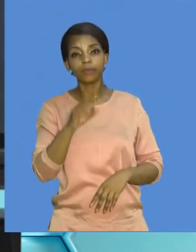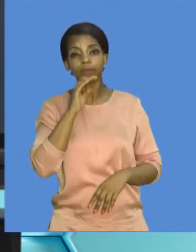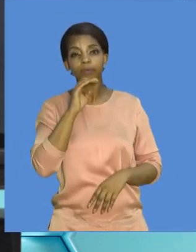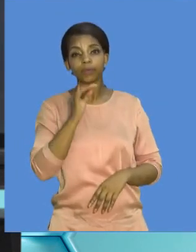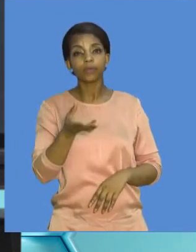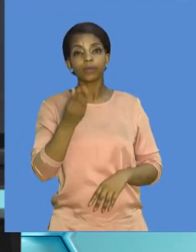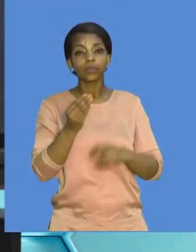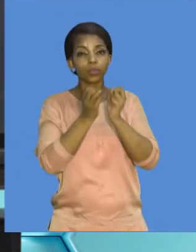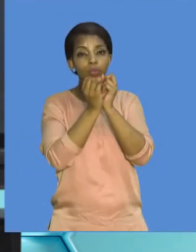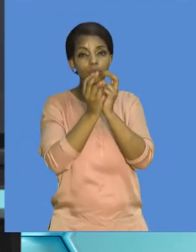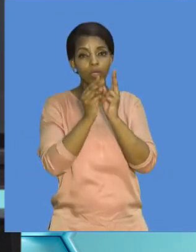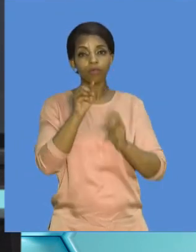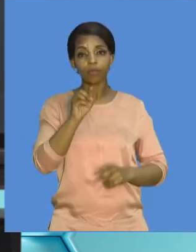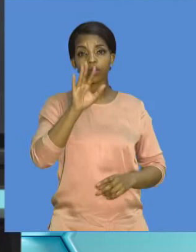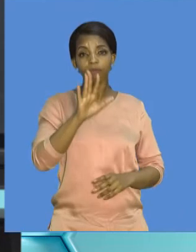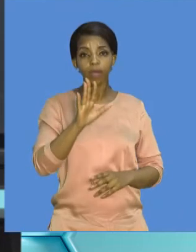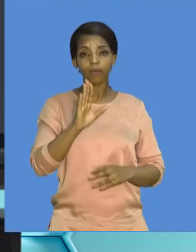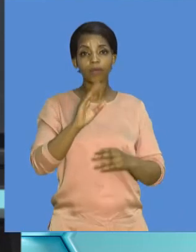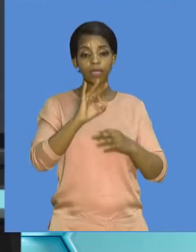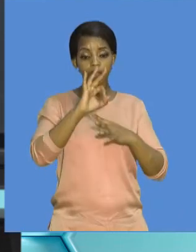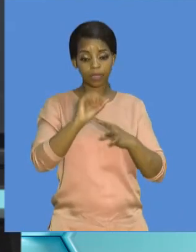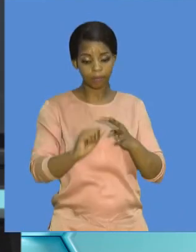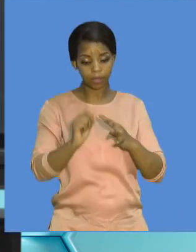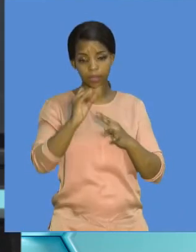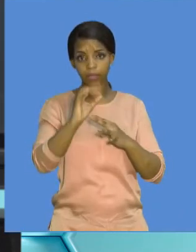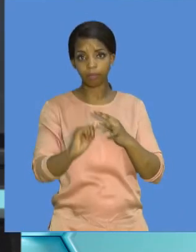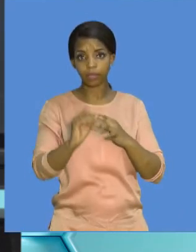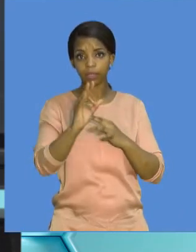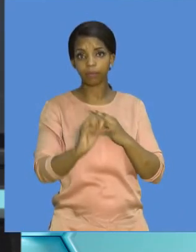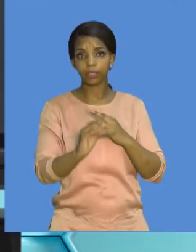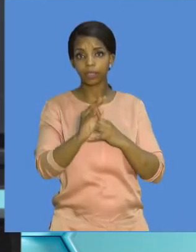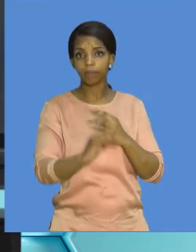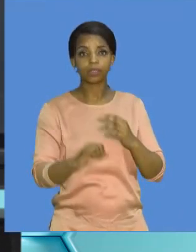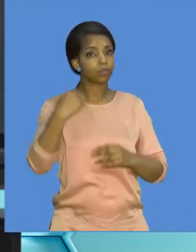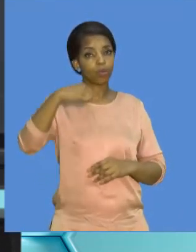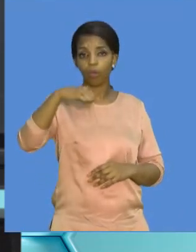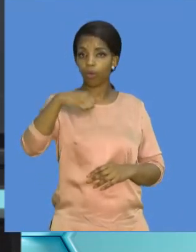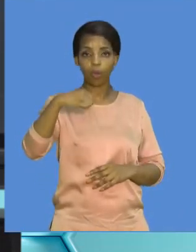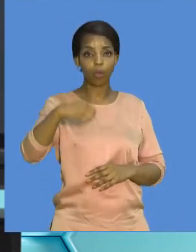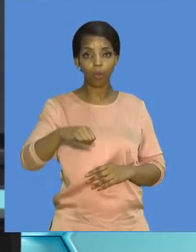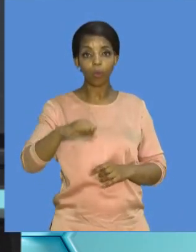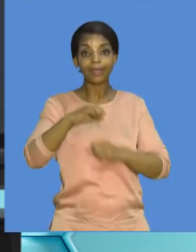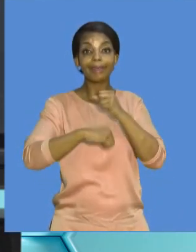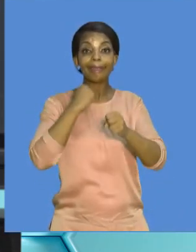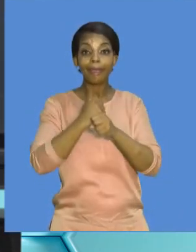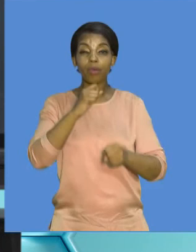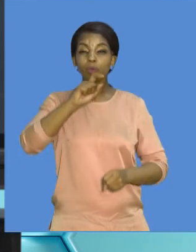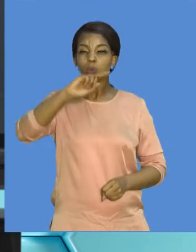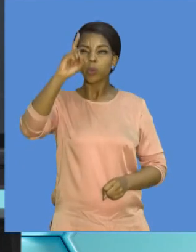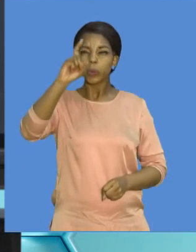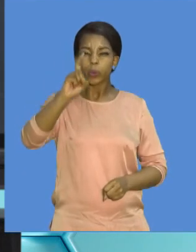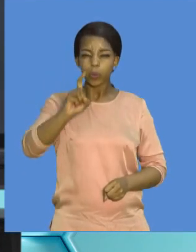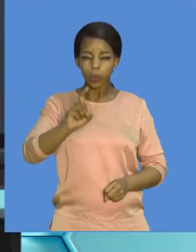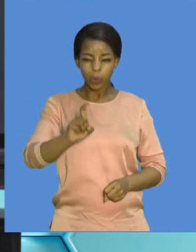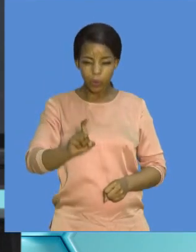getting 12.5 every quarter. No. The 12.5 is what they get at the end of the year.